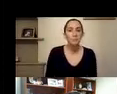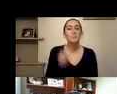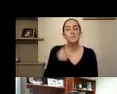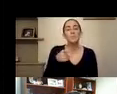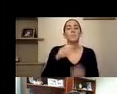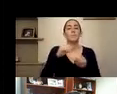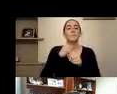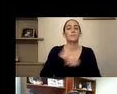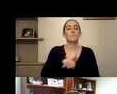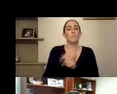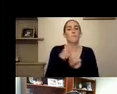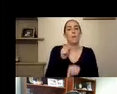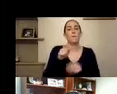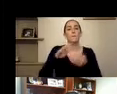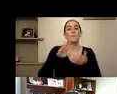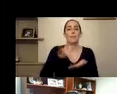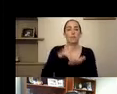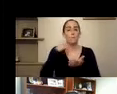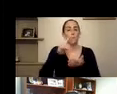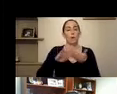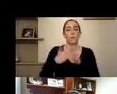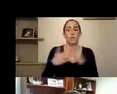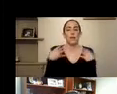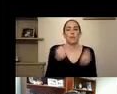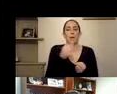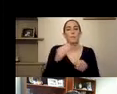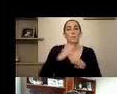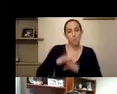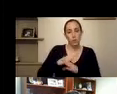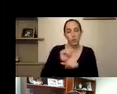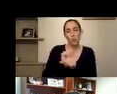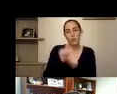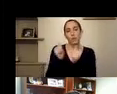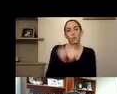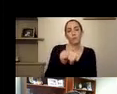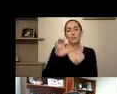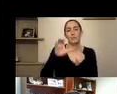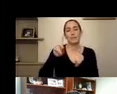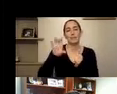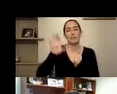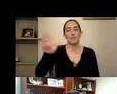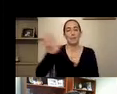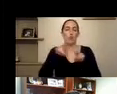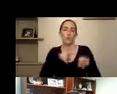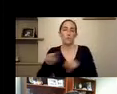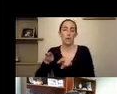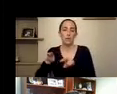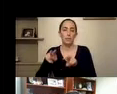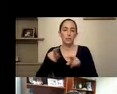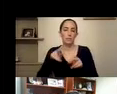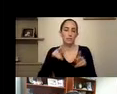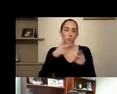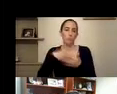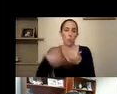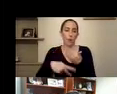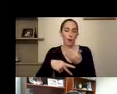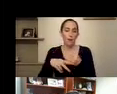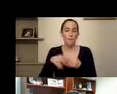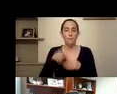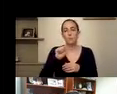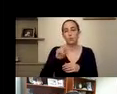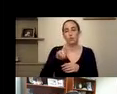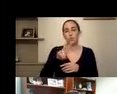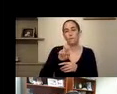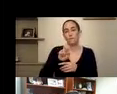Prevention, working with the Emergency Infections Program, which is part of the CDC surveillance. And as you can see, they give us the number